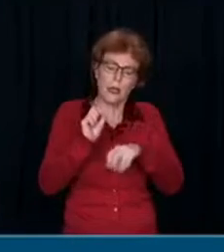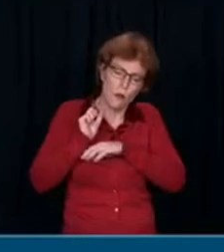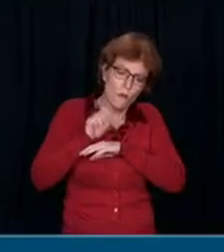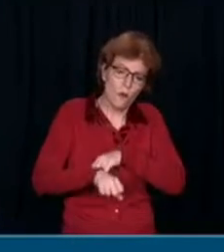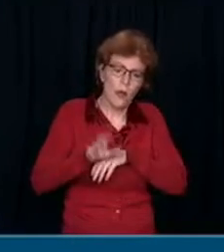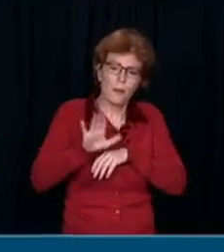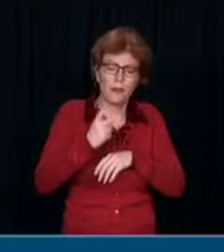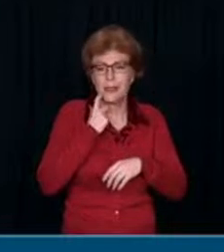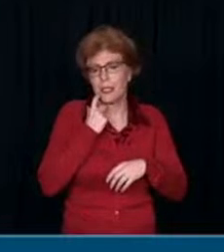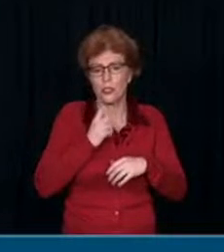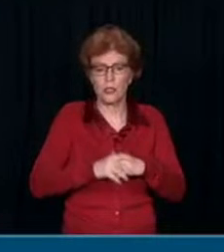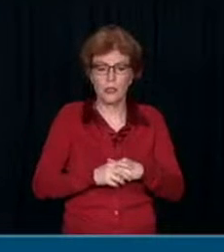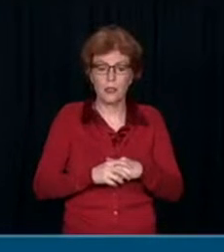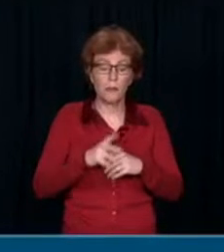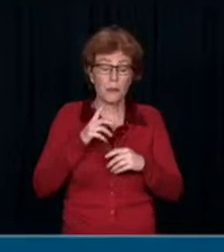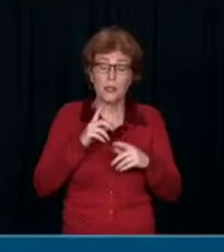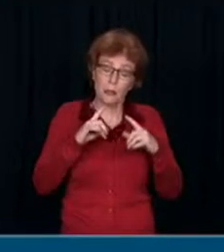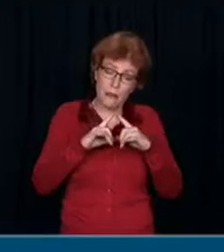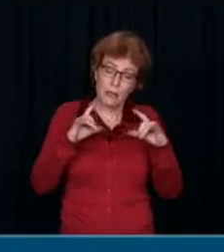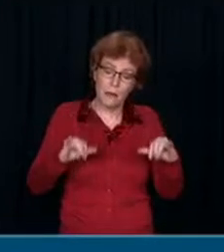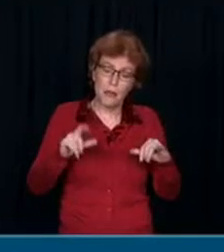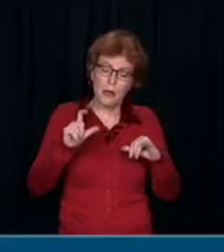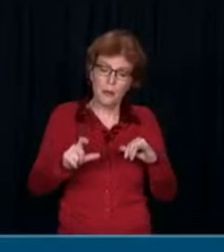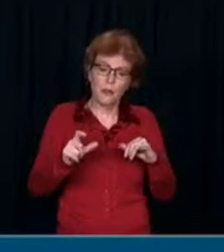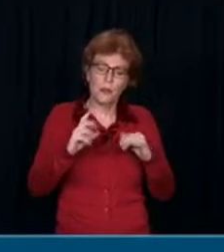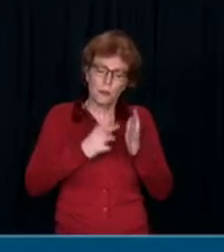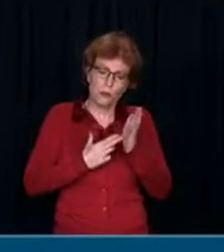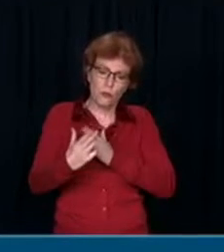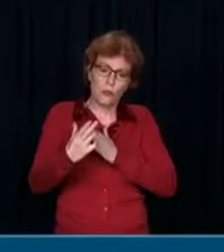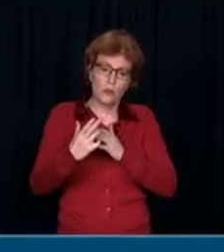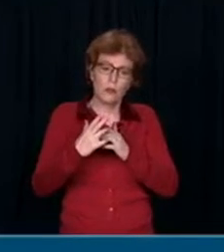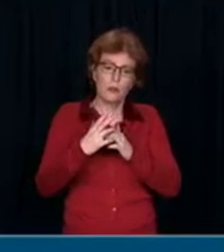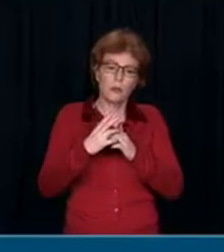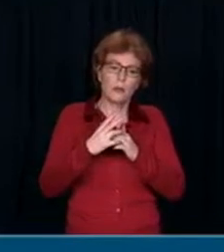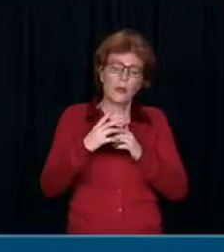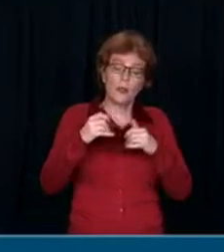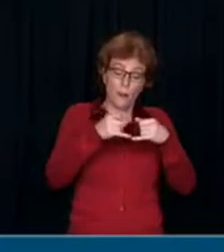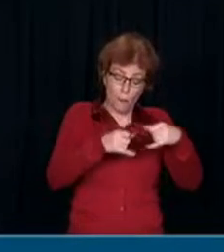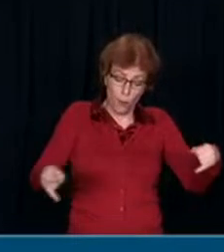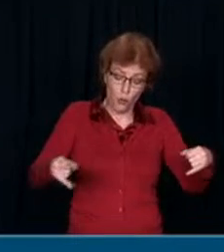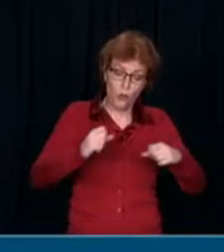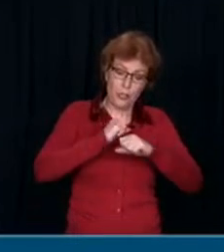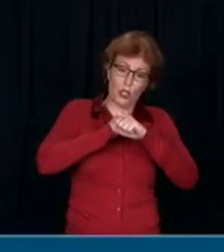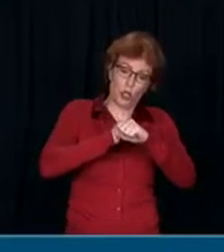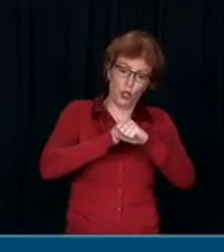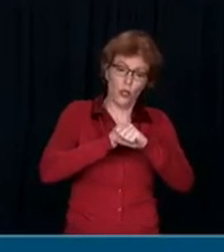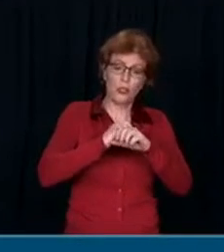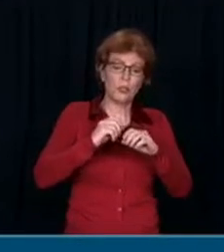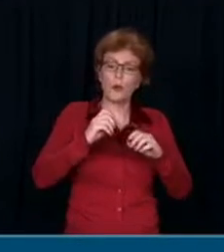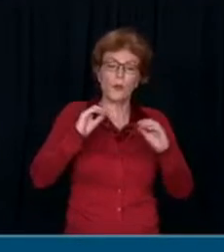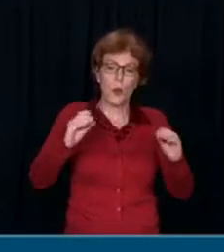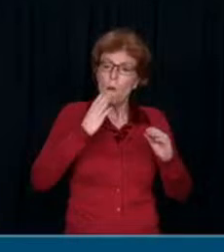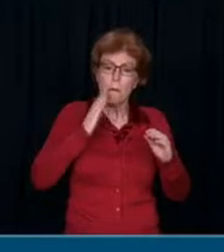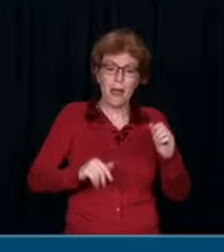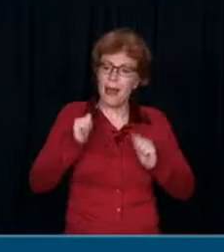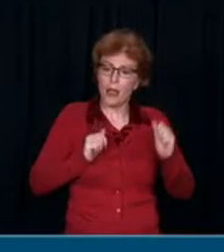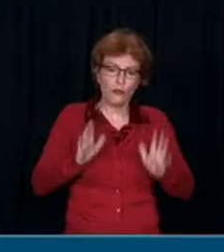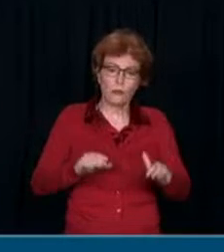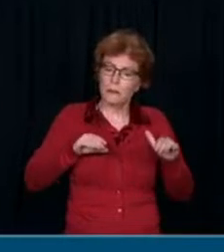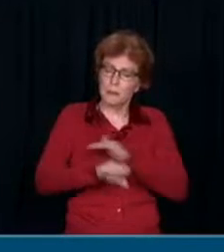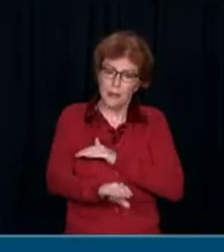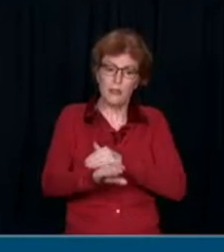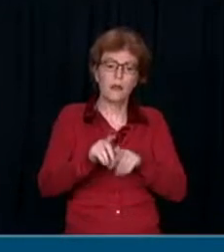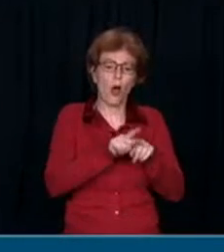overcome their addiction. But at the same time, we need to make sure that the border is secure so that no bad actors come in, and